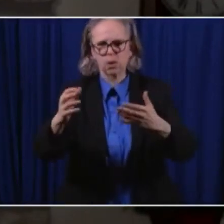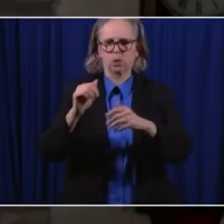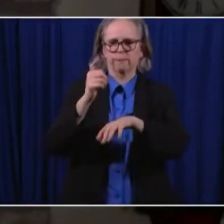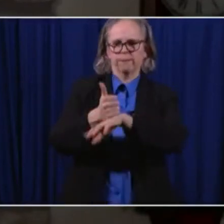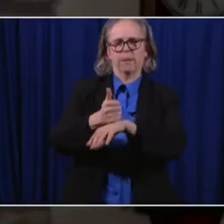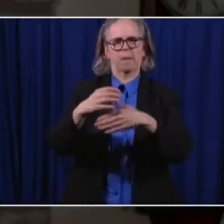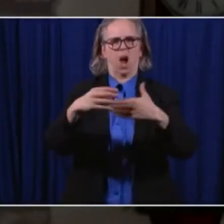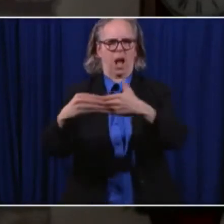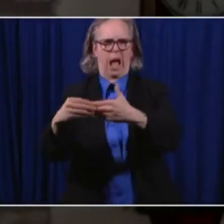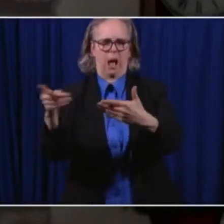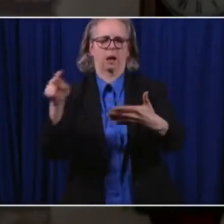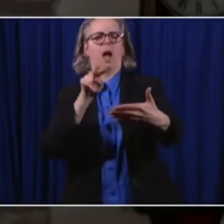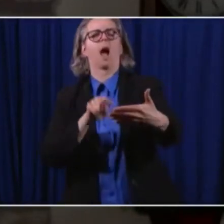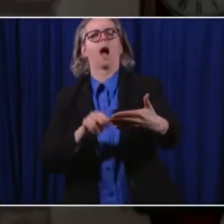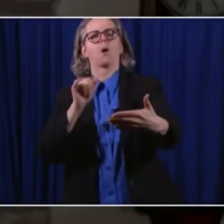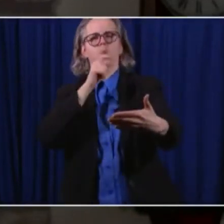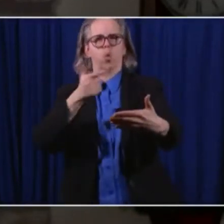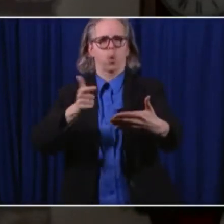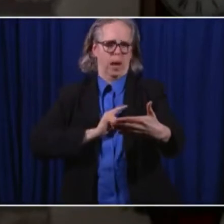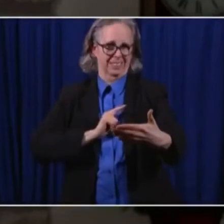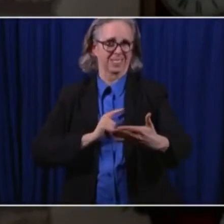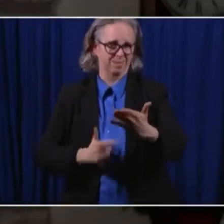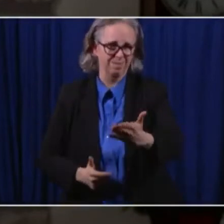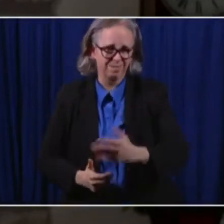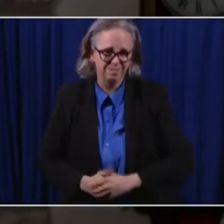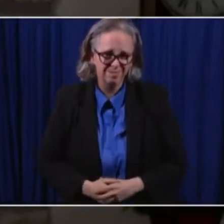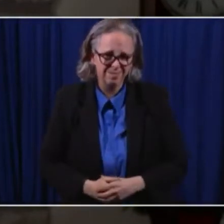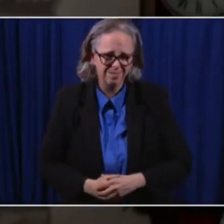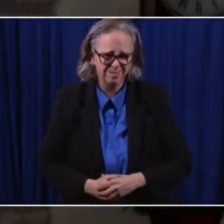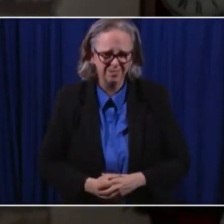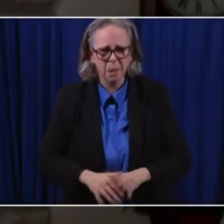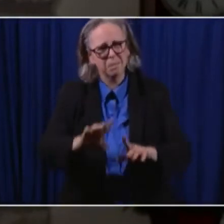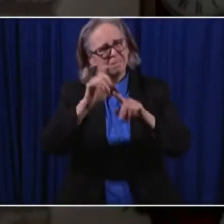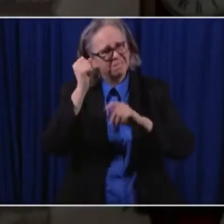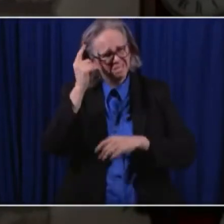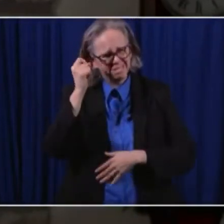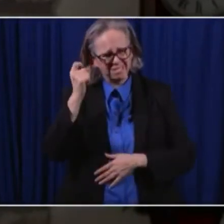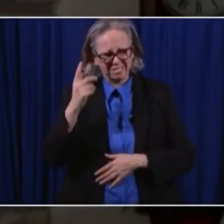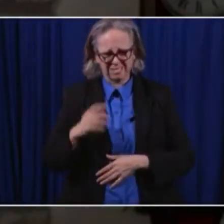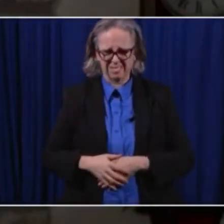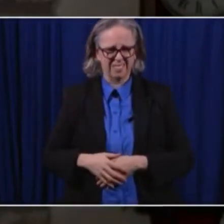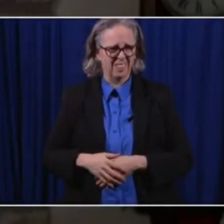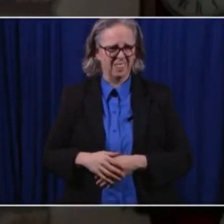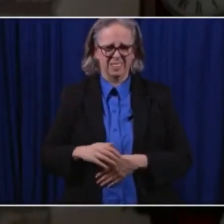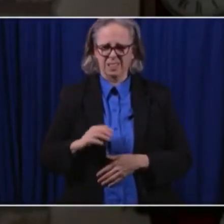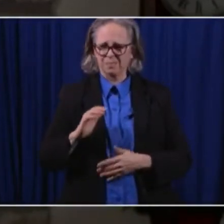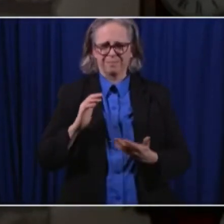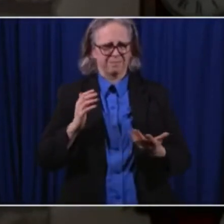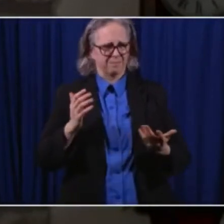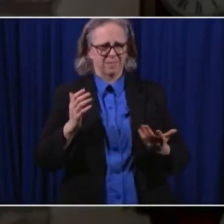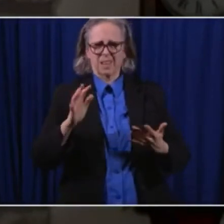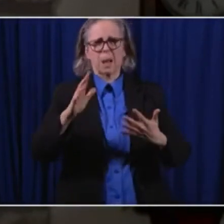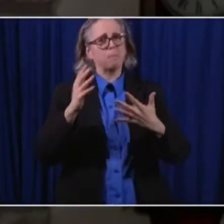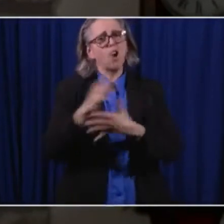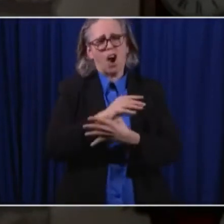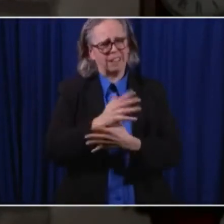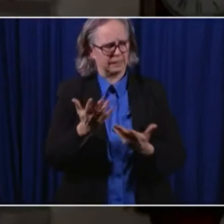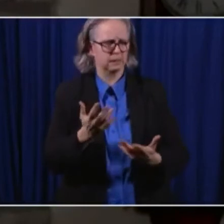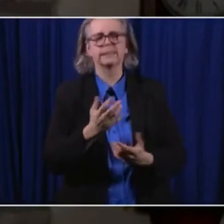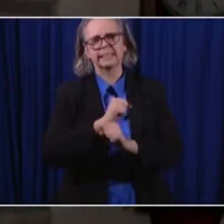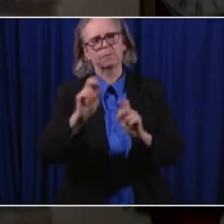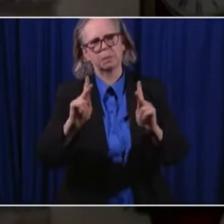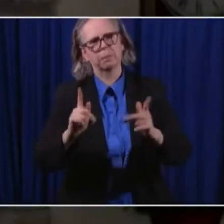consideration. But the saving of lives is certainly a major component part of this. Thank